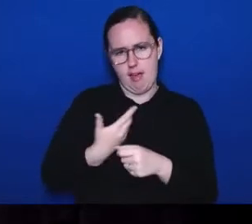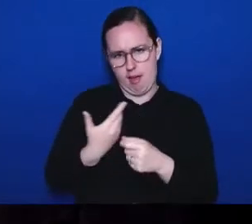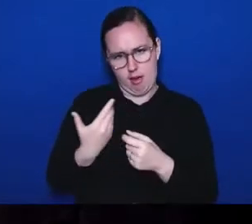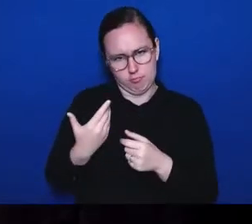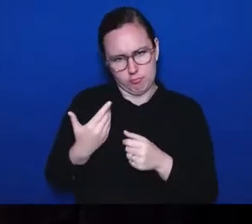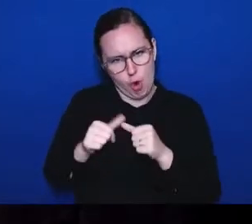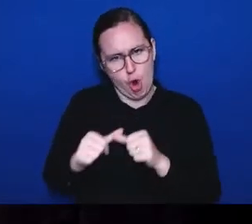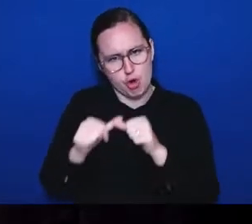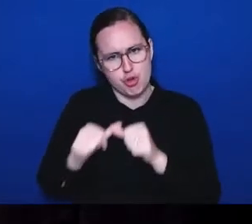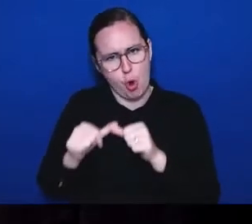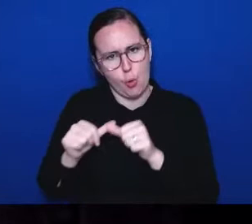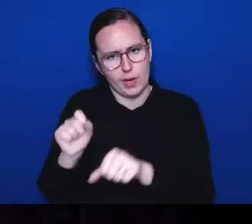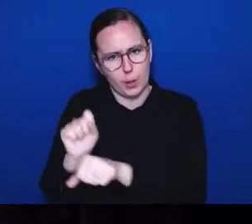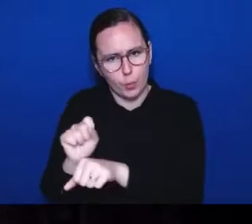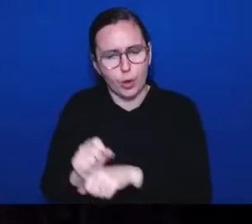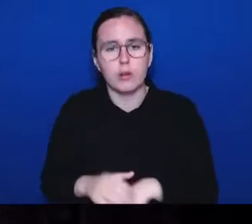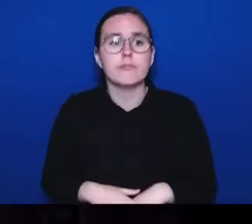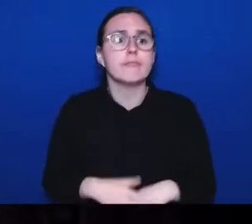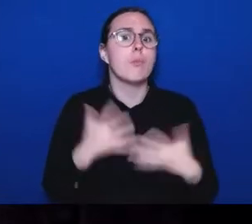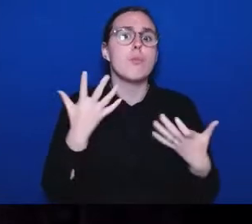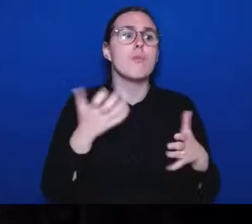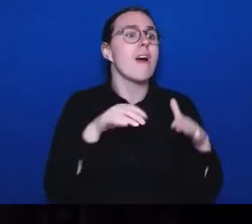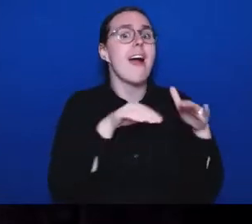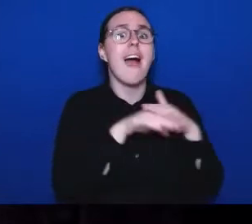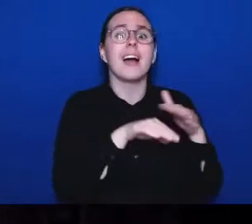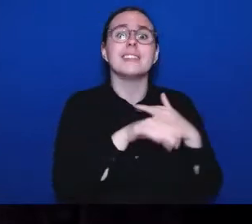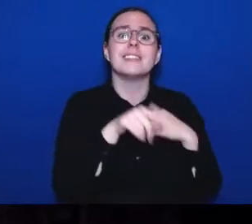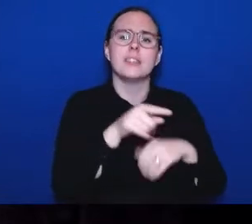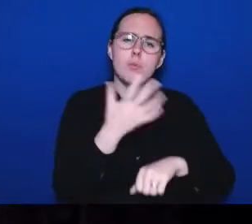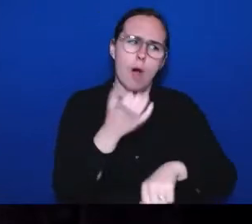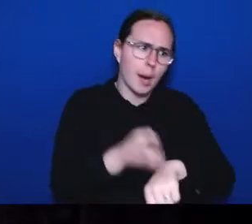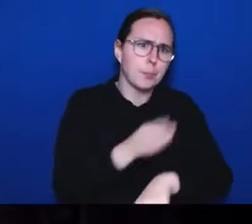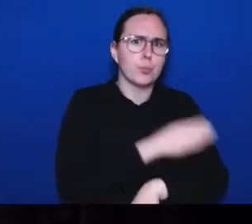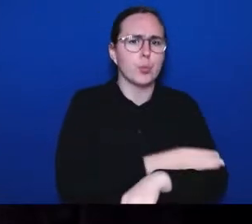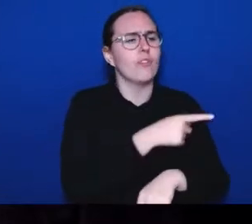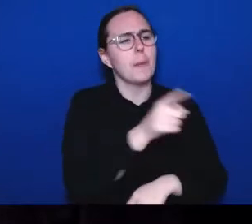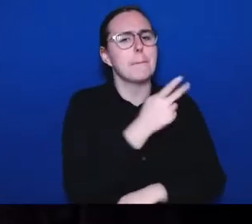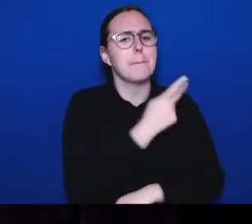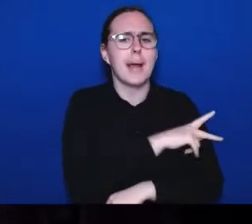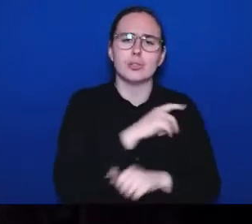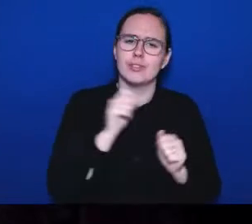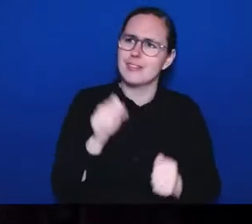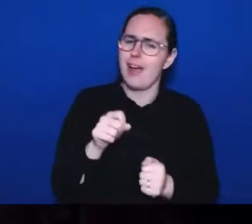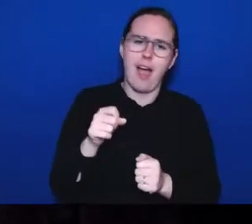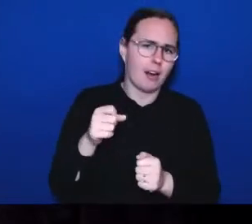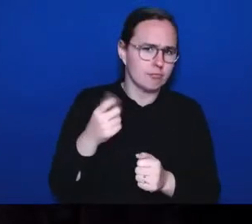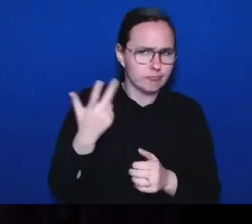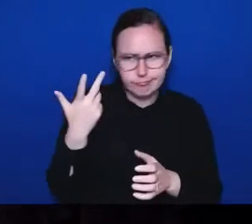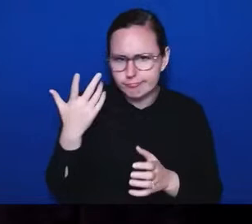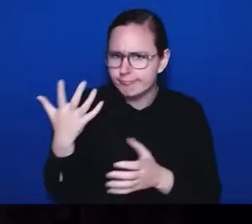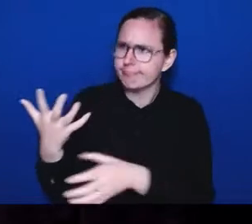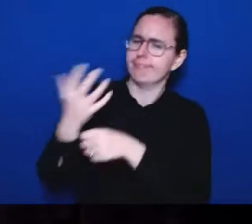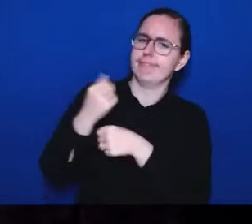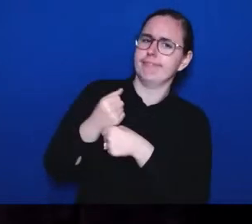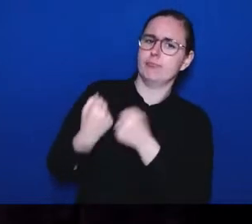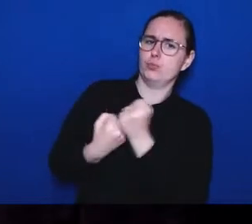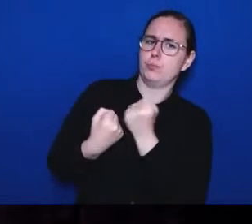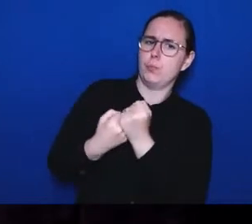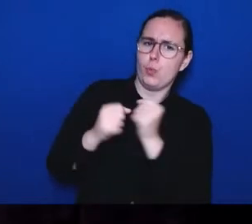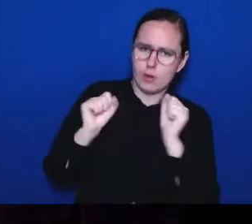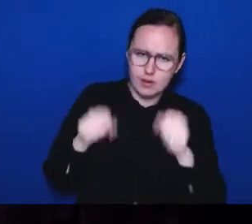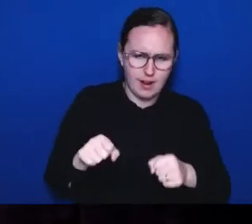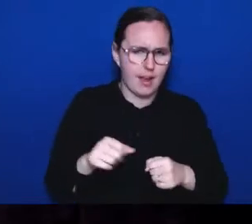for patients will continue to be the focus of Doctors of BC and the Ministry of Health working groups over the coming